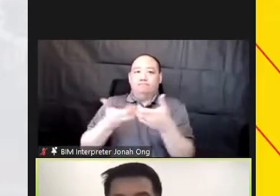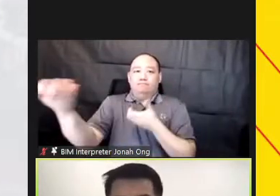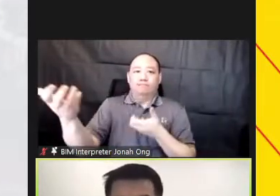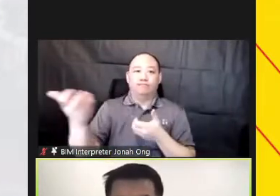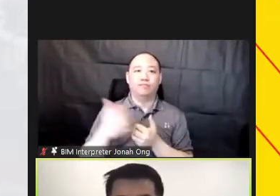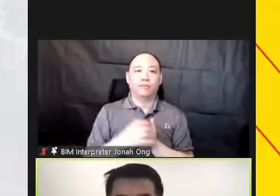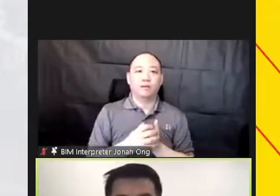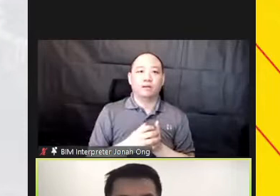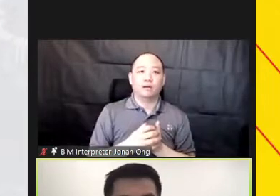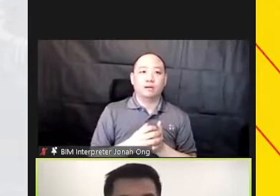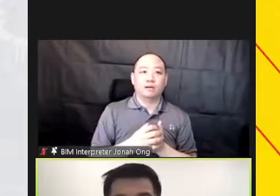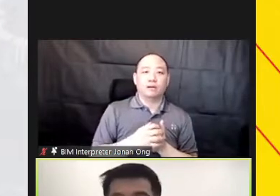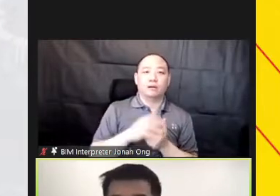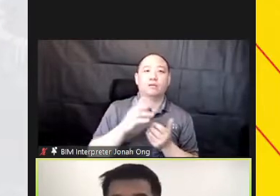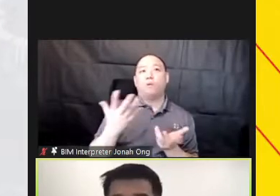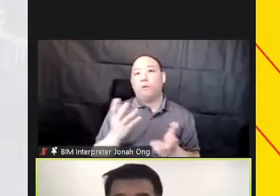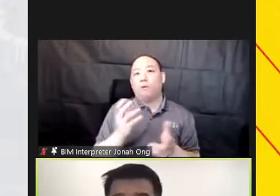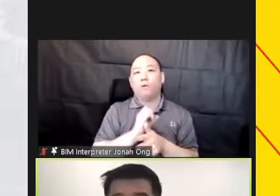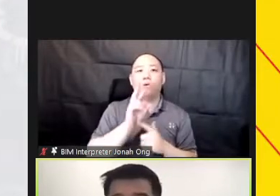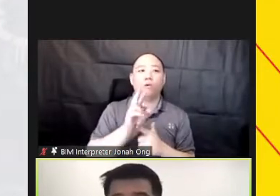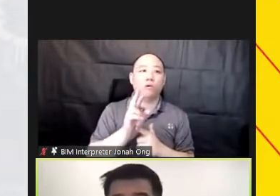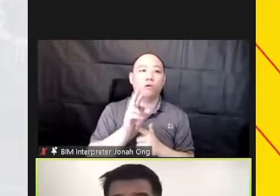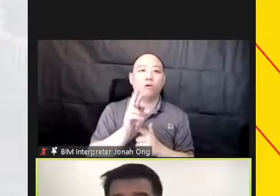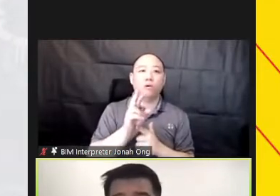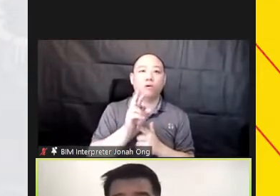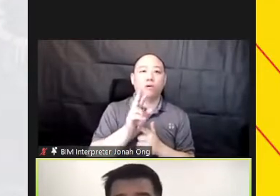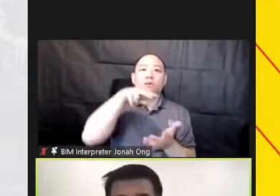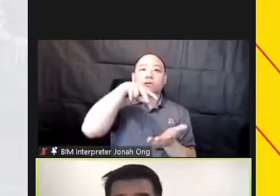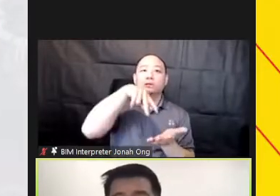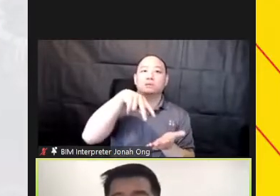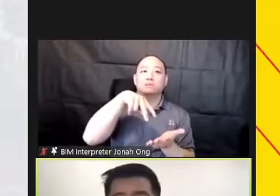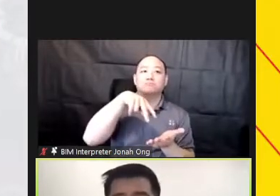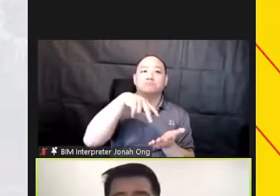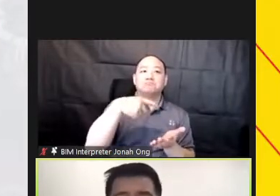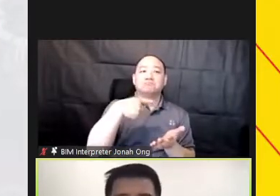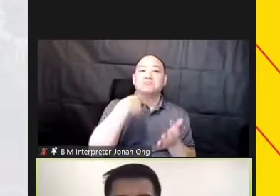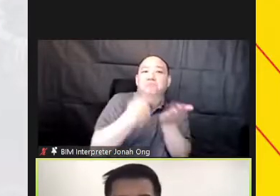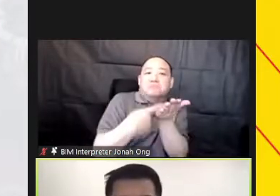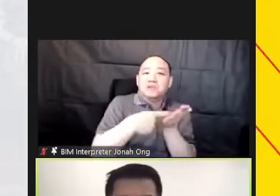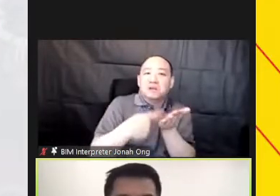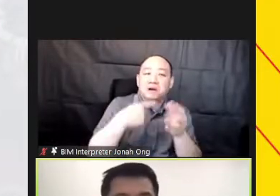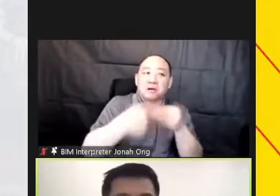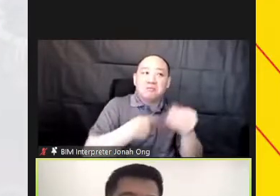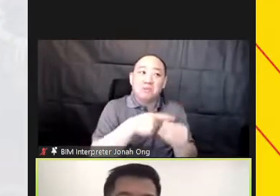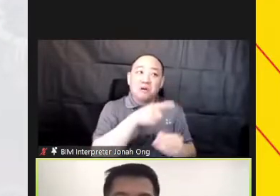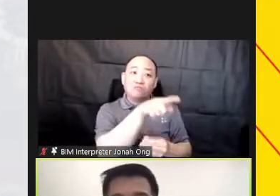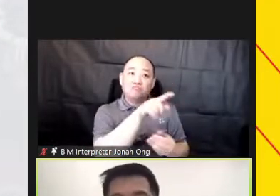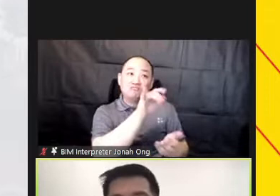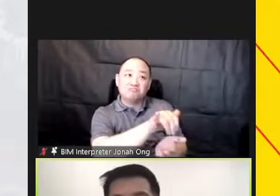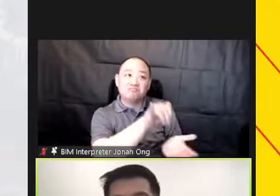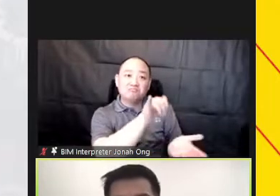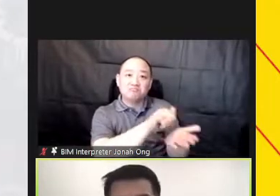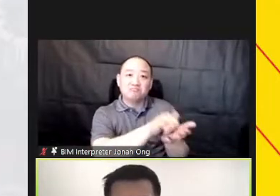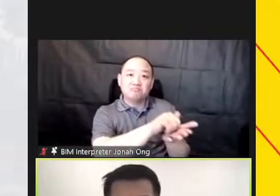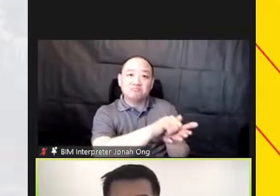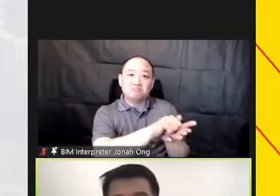people perceive whether a national institution is inclusive or not. So rather than forcing these people back into national institutions,